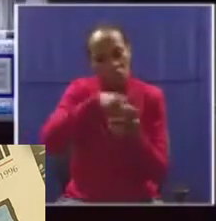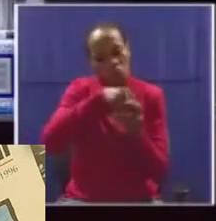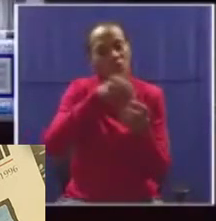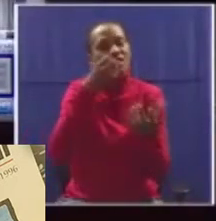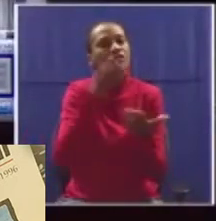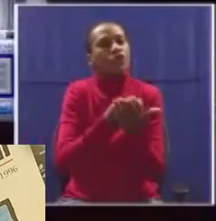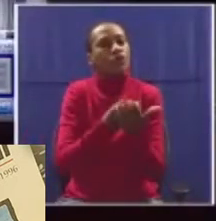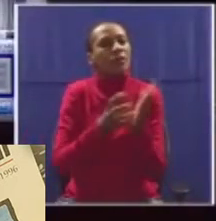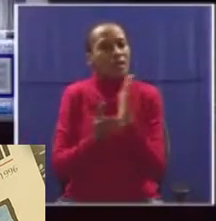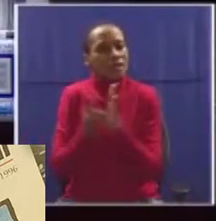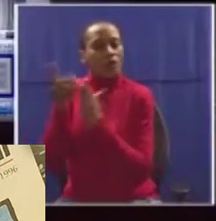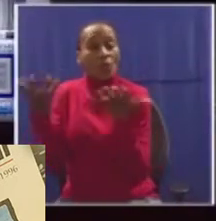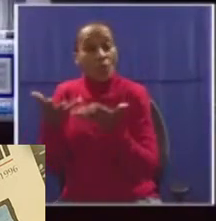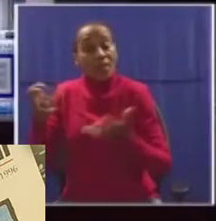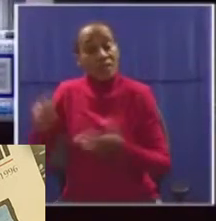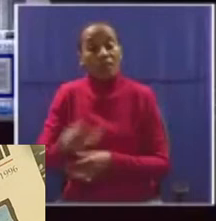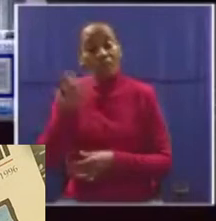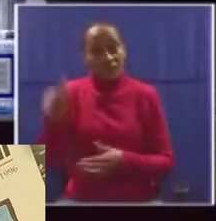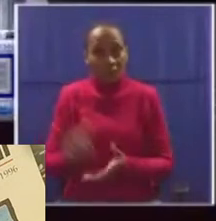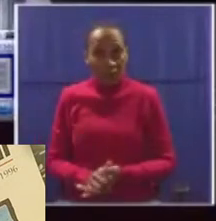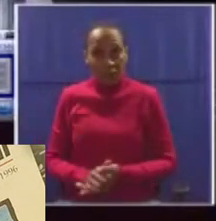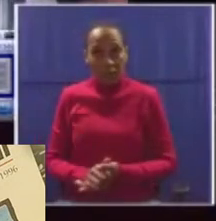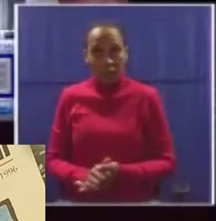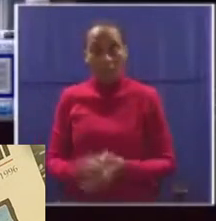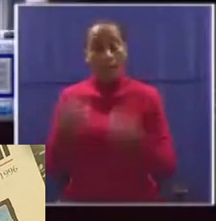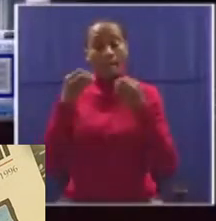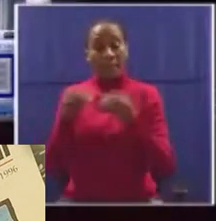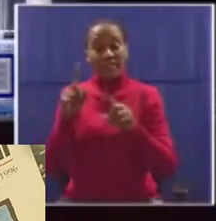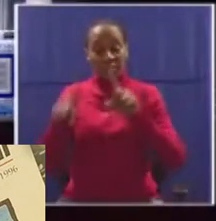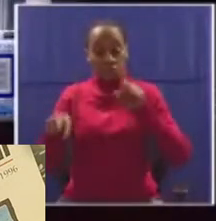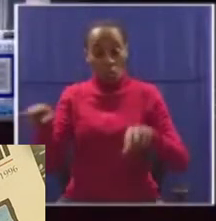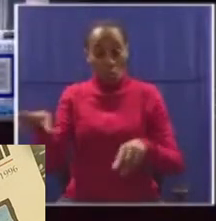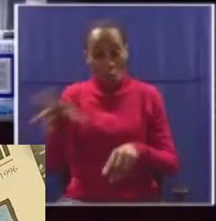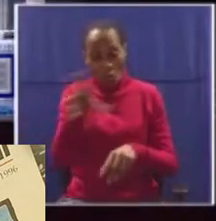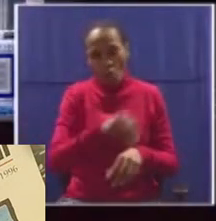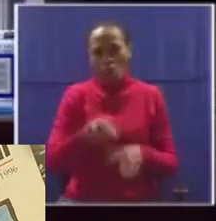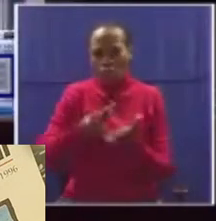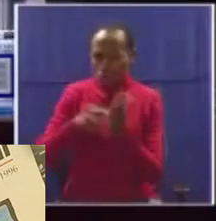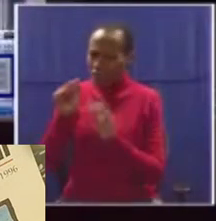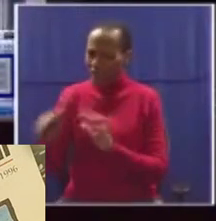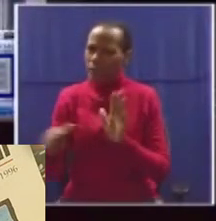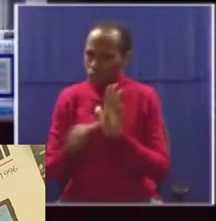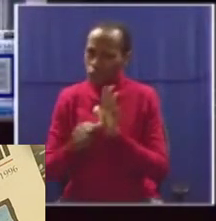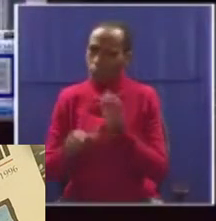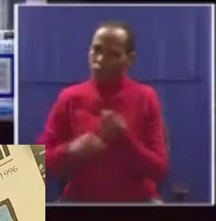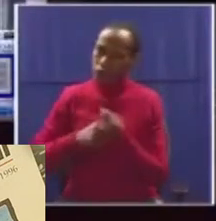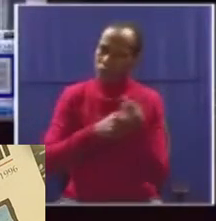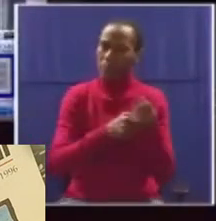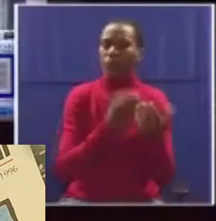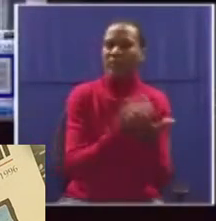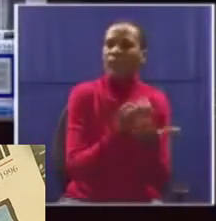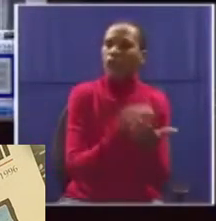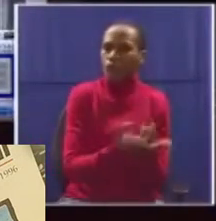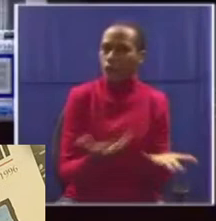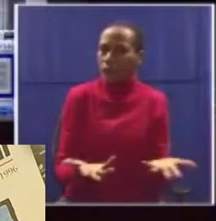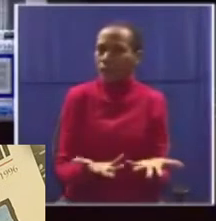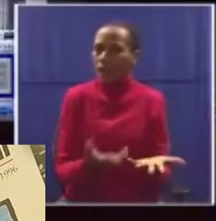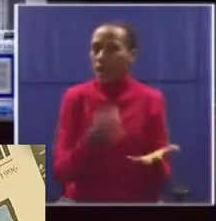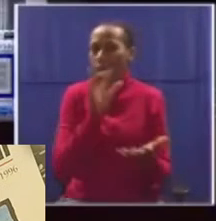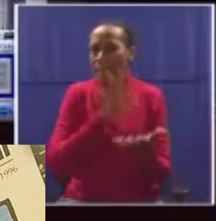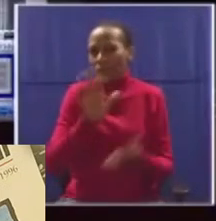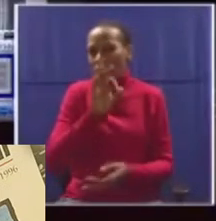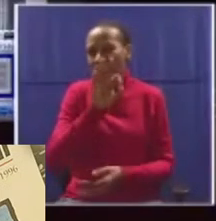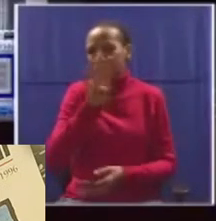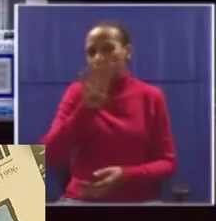growth and development in South Africa these businesses play a critical part in contributing to the economy accounting to